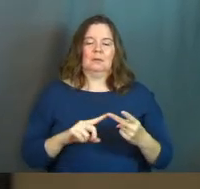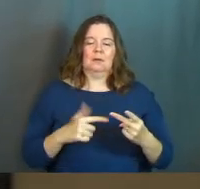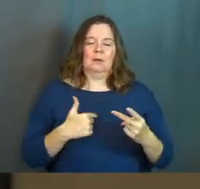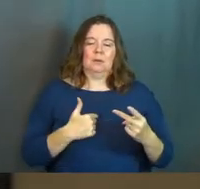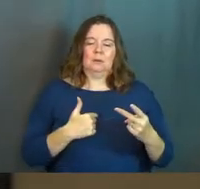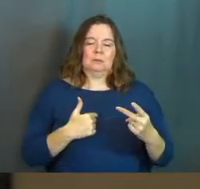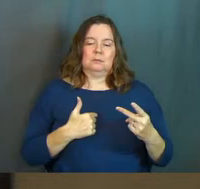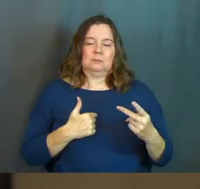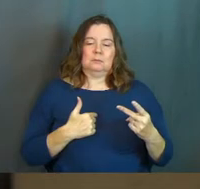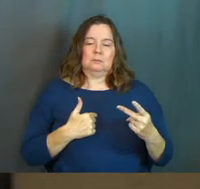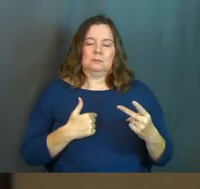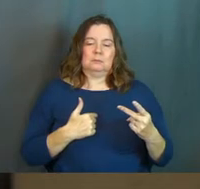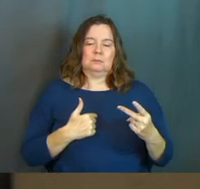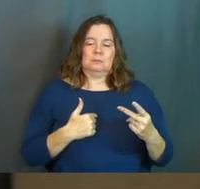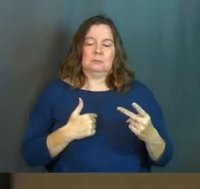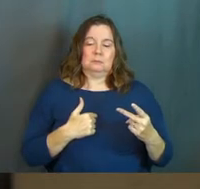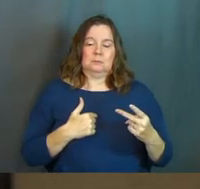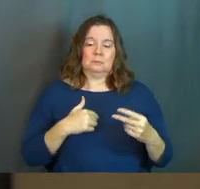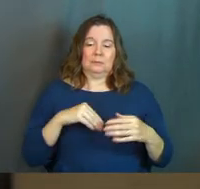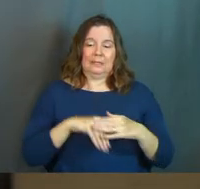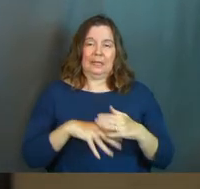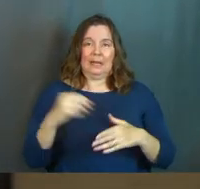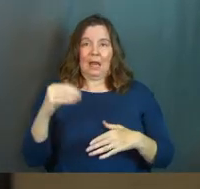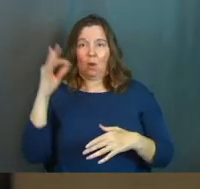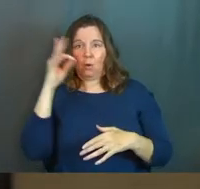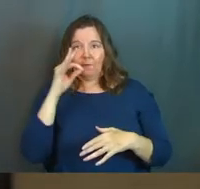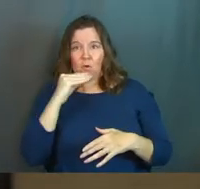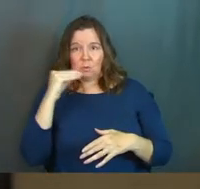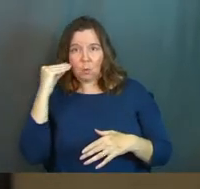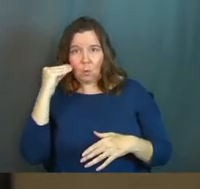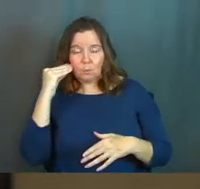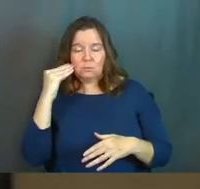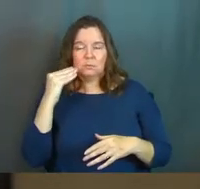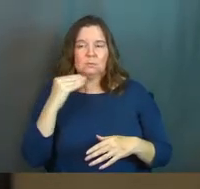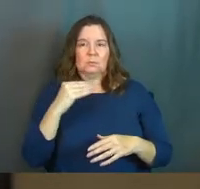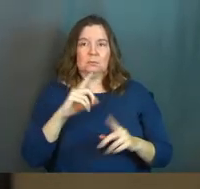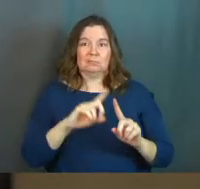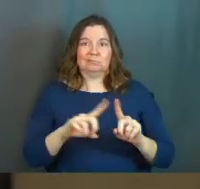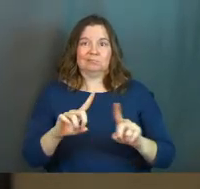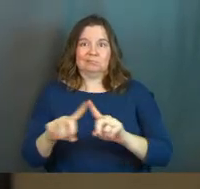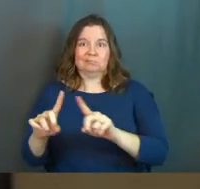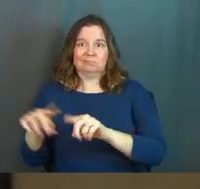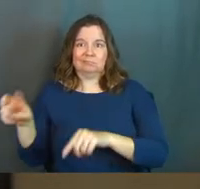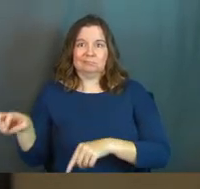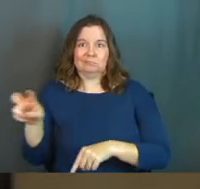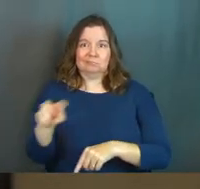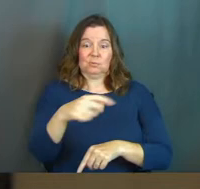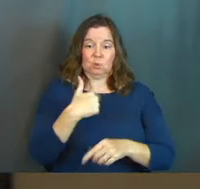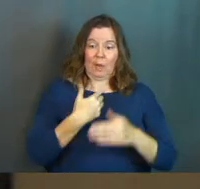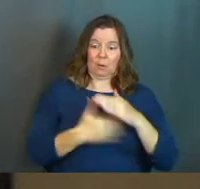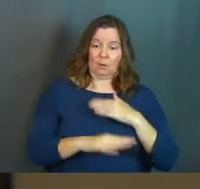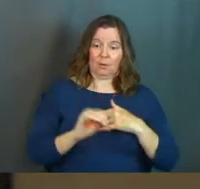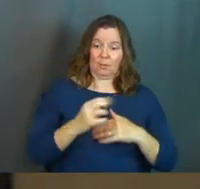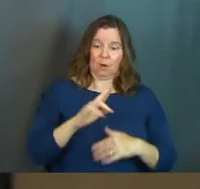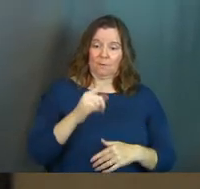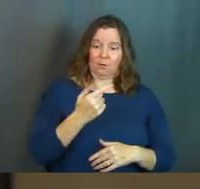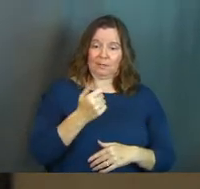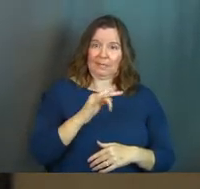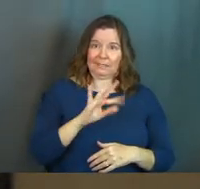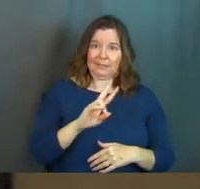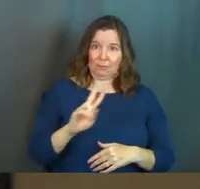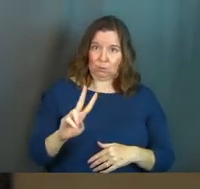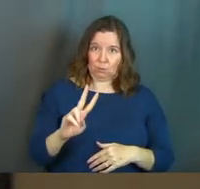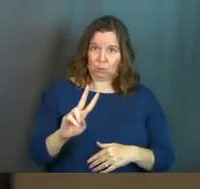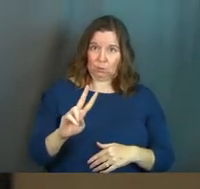was in and out of foster homes. So the history of it is that I was born March 1st,